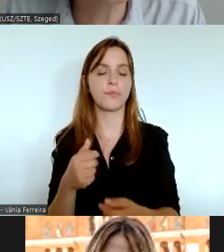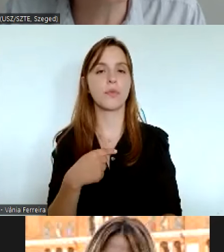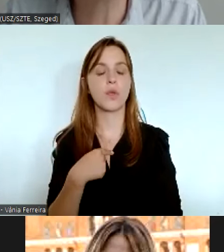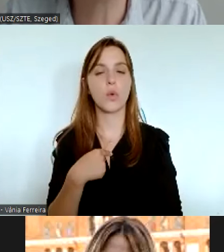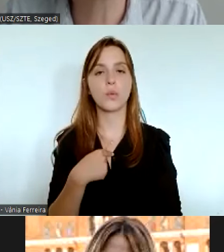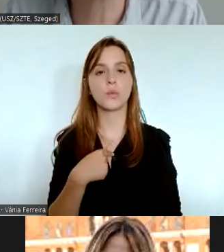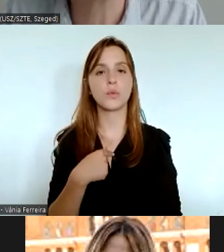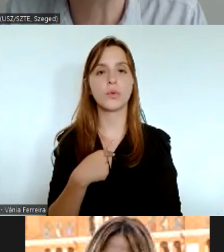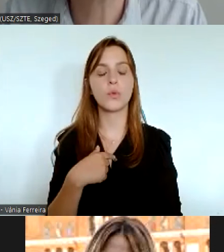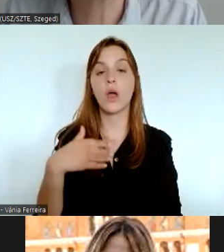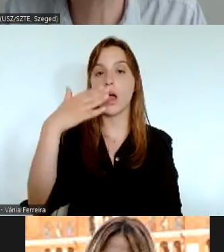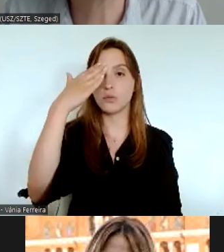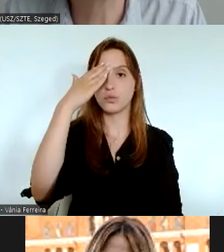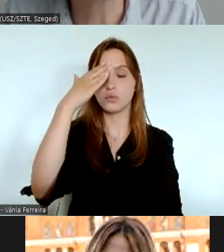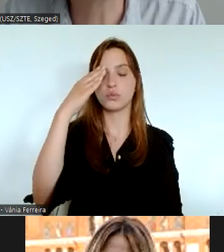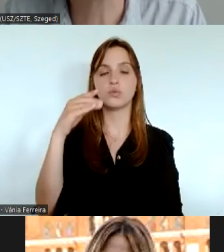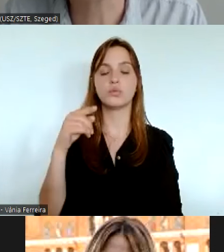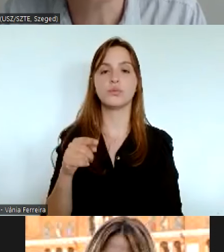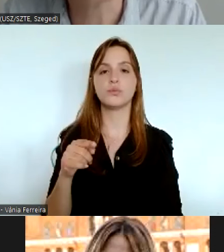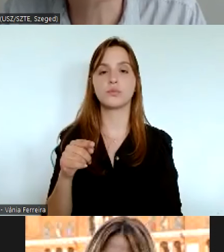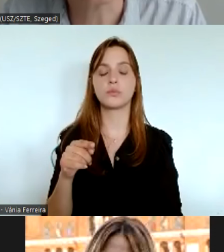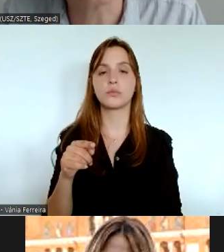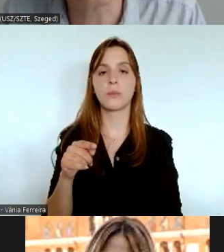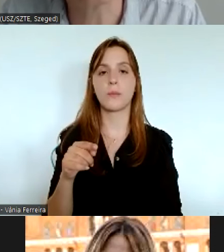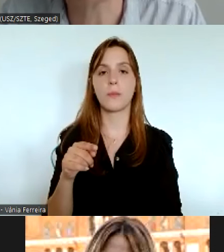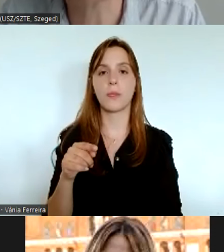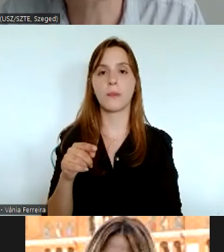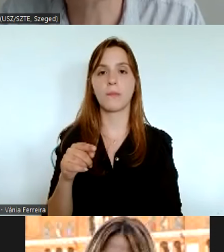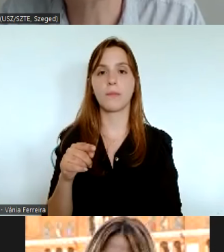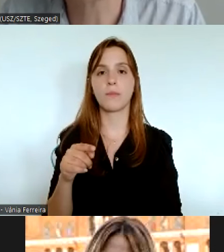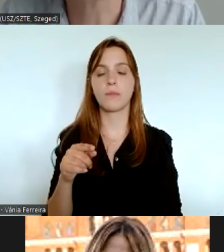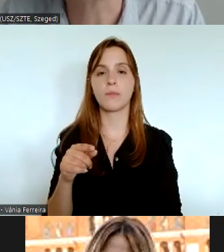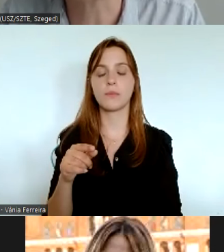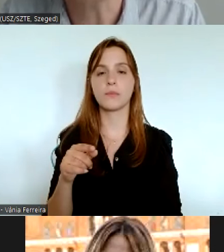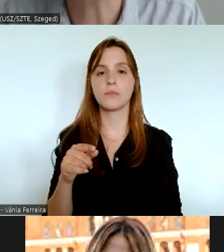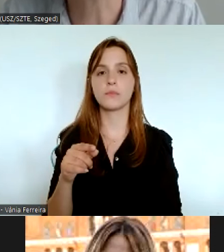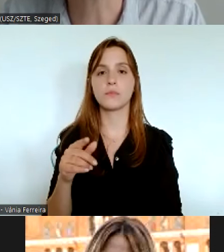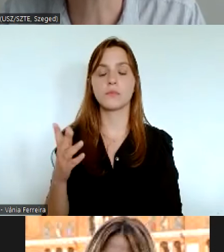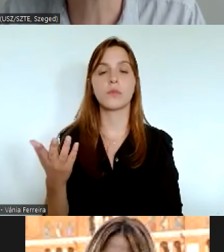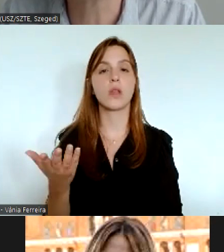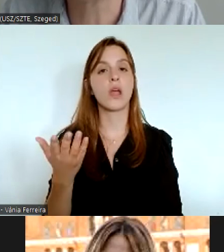I think that the position of the international students